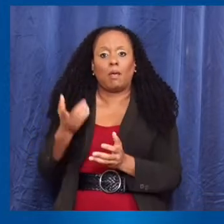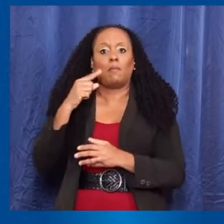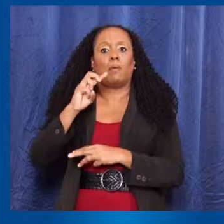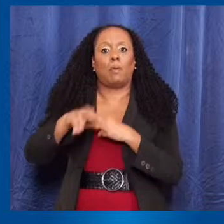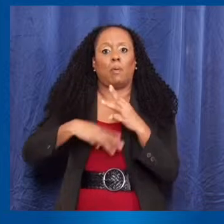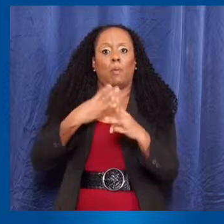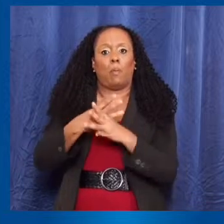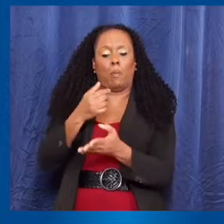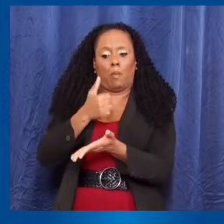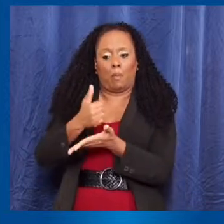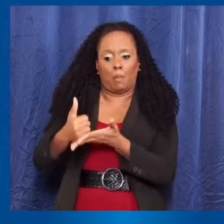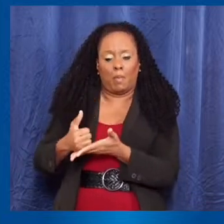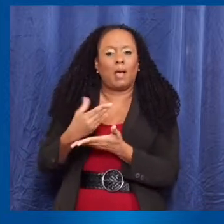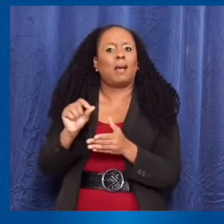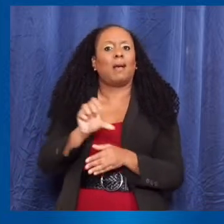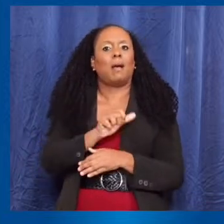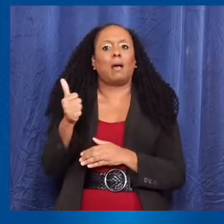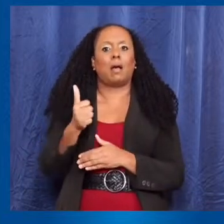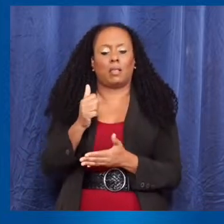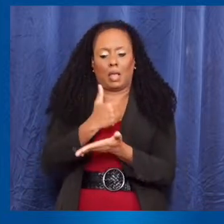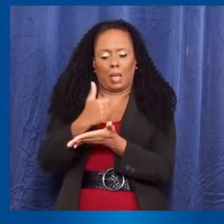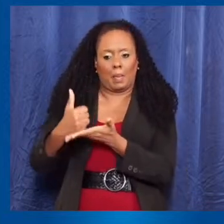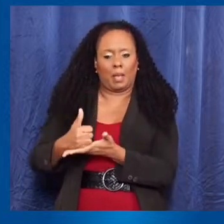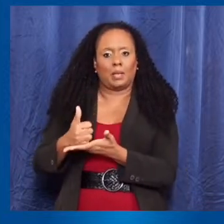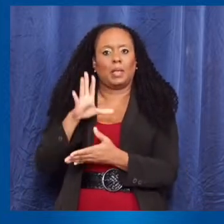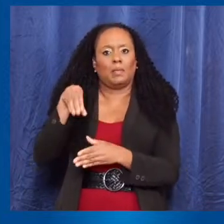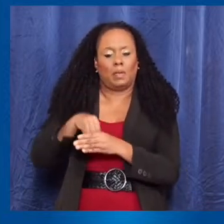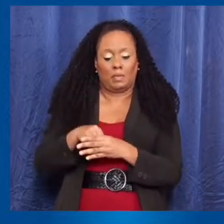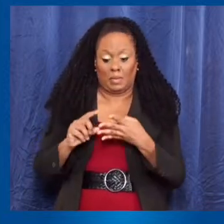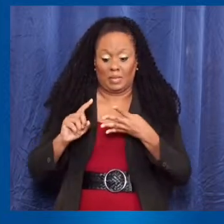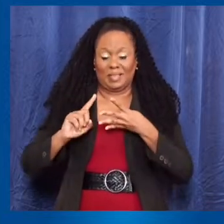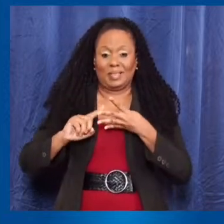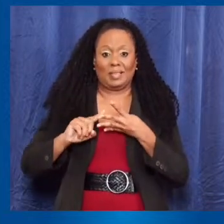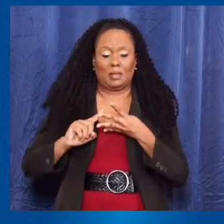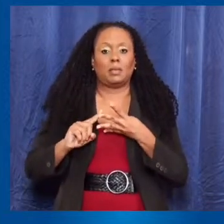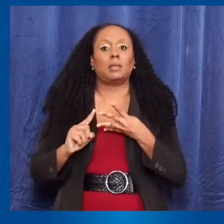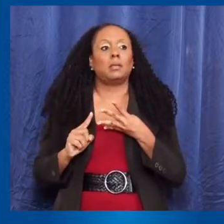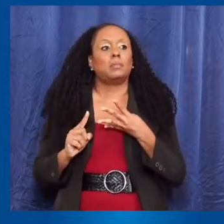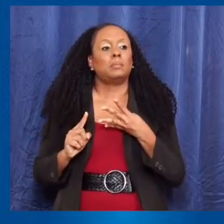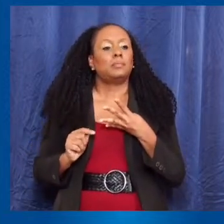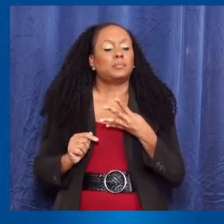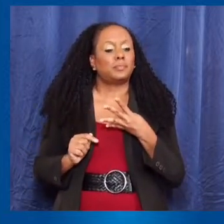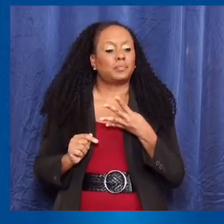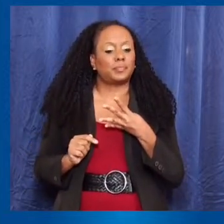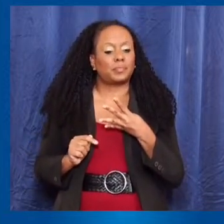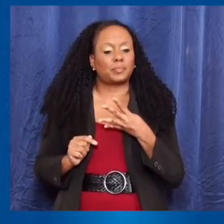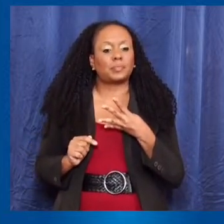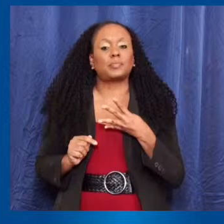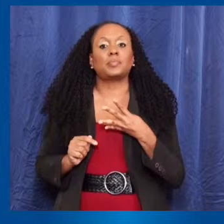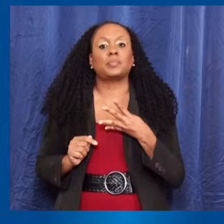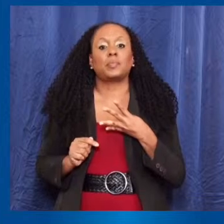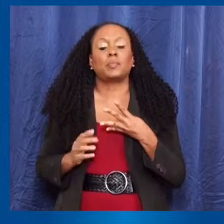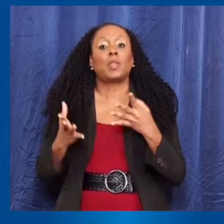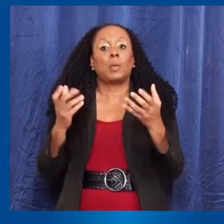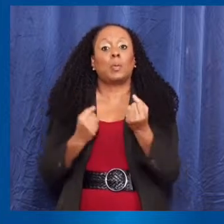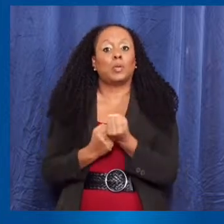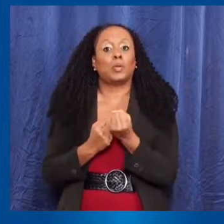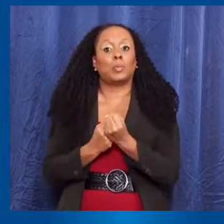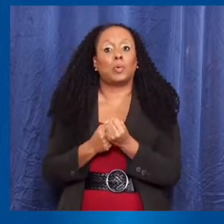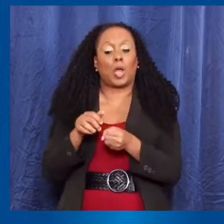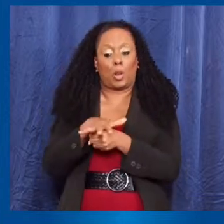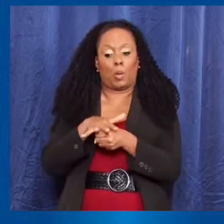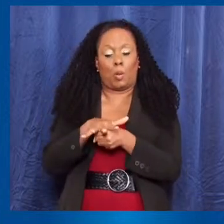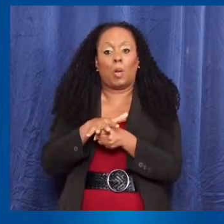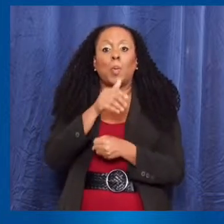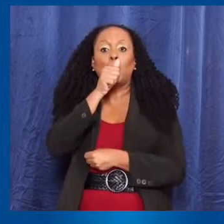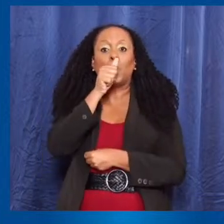and other multilateral development banks. Second, supporting the development of local private sector in